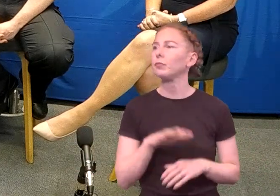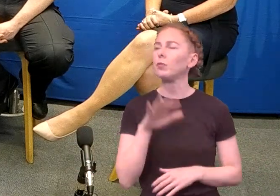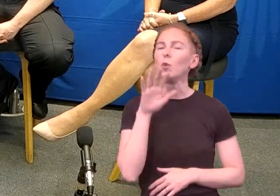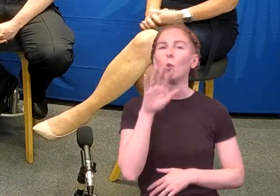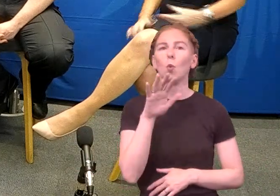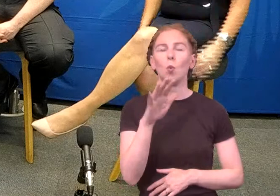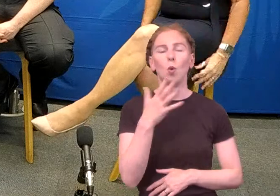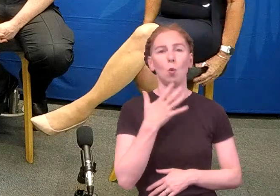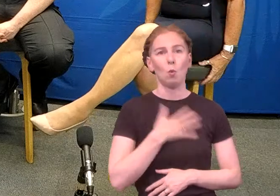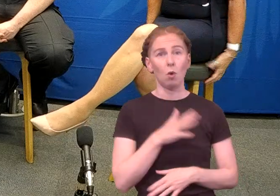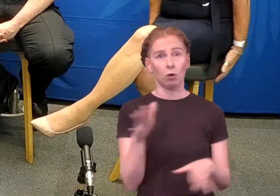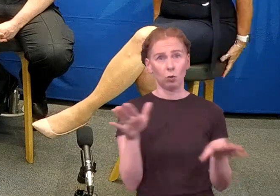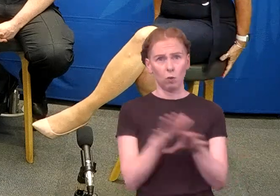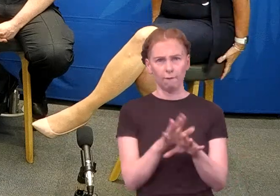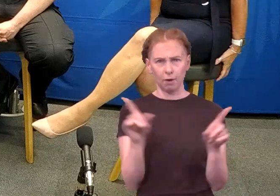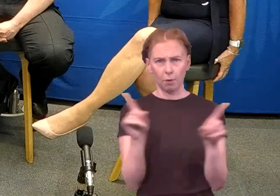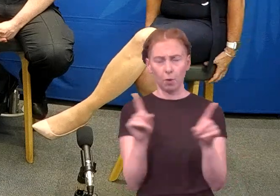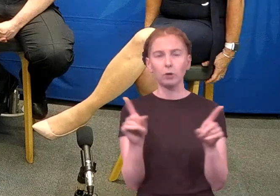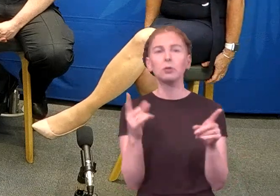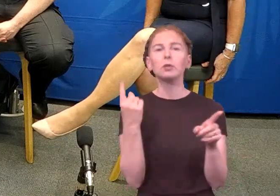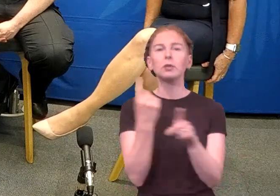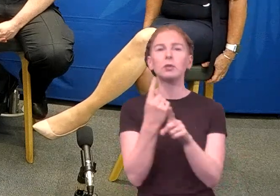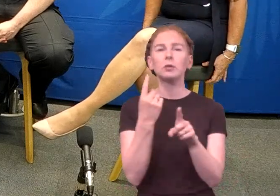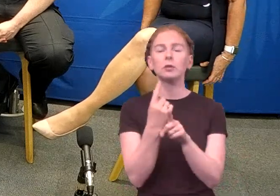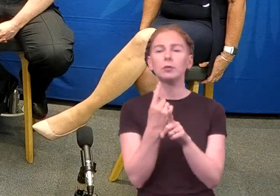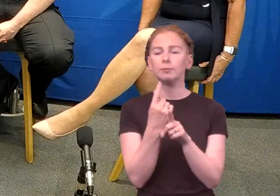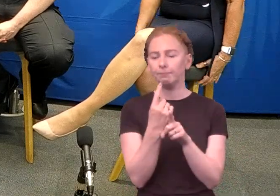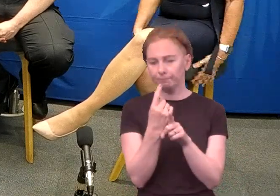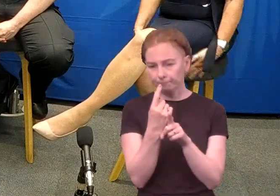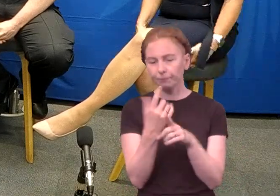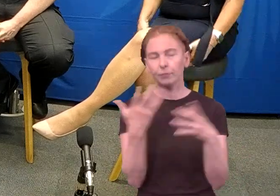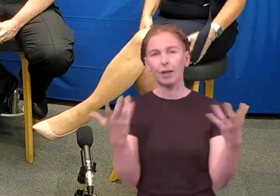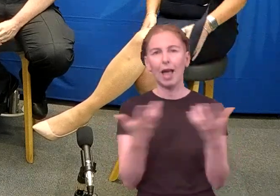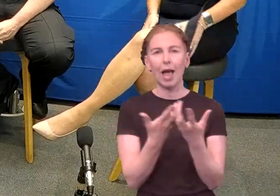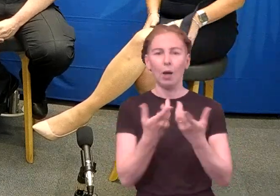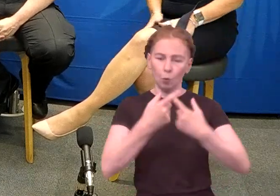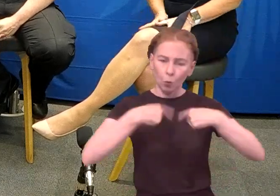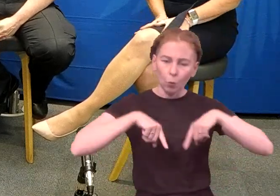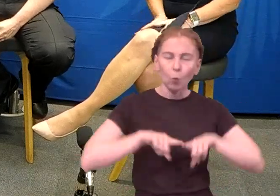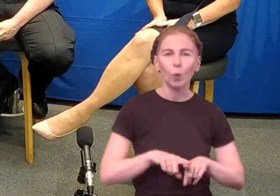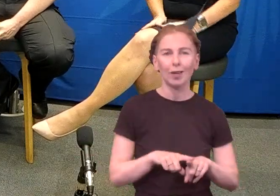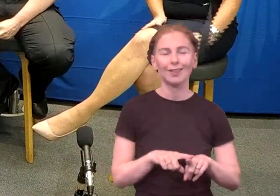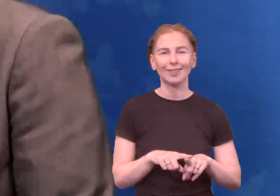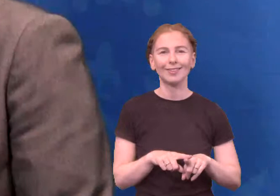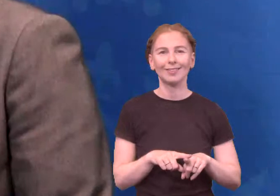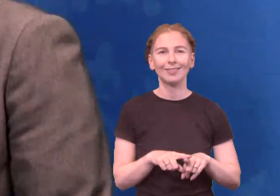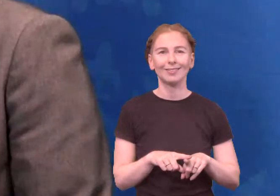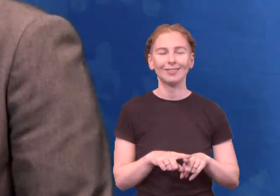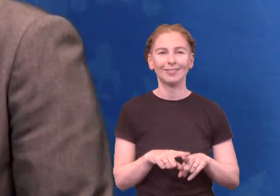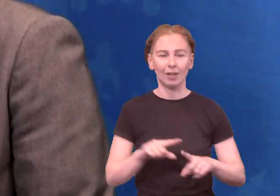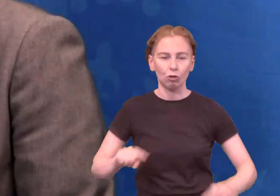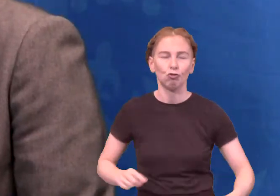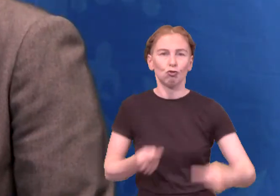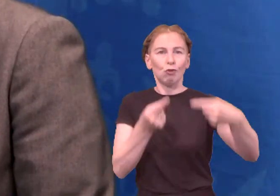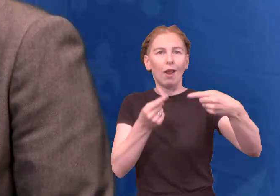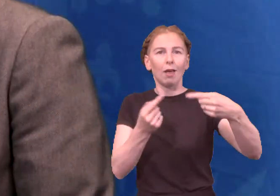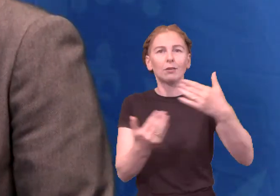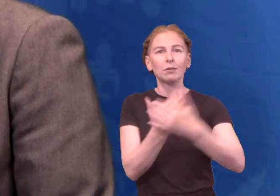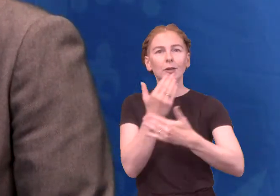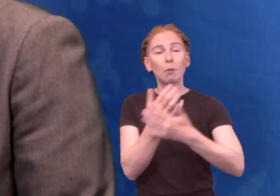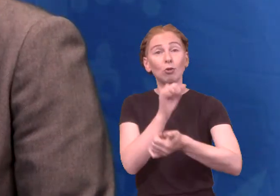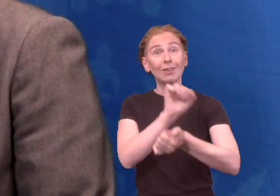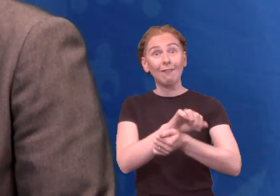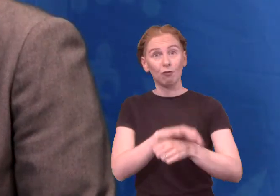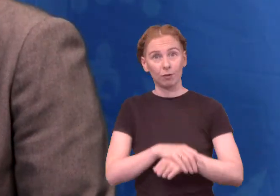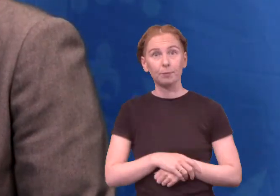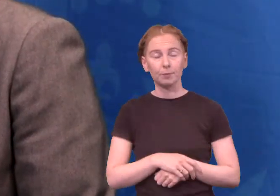onto now is to talk about some of the things that we're actually doing to combat modern slavery. So I'm going to ask James to talk